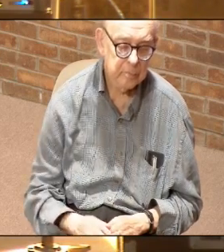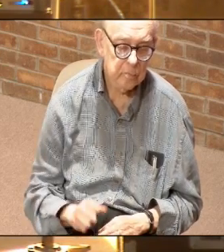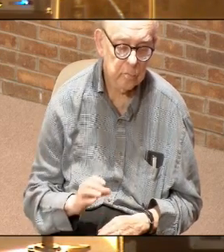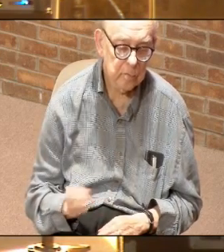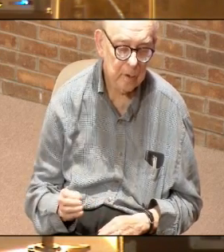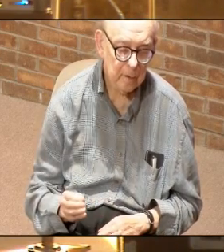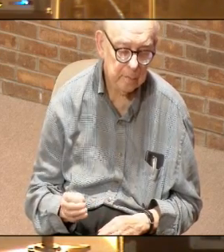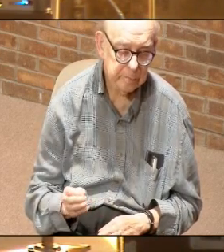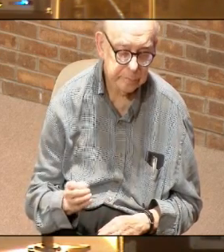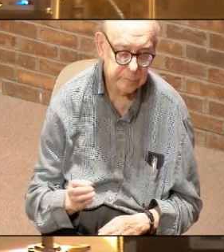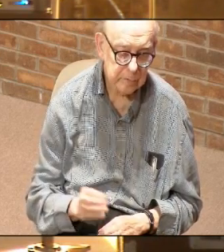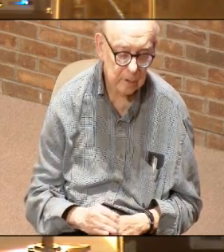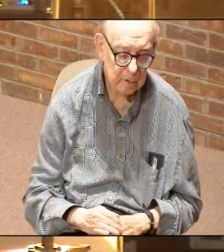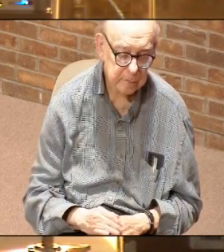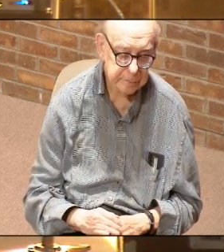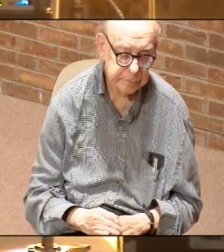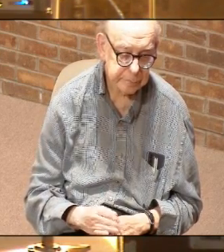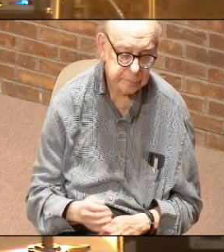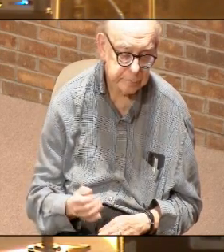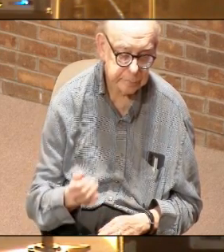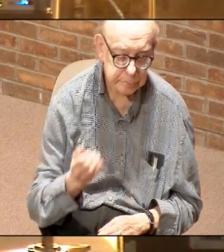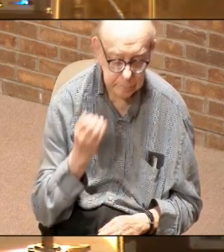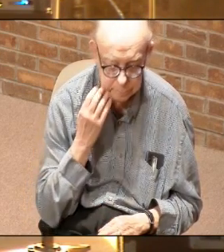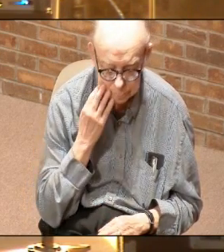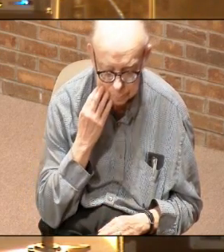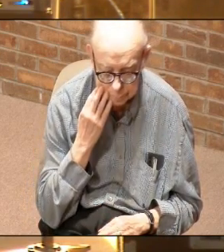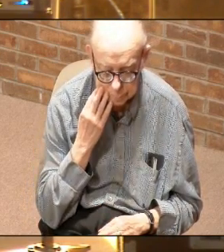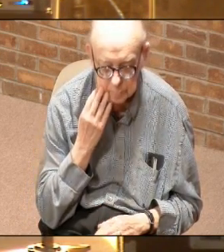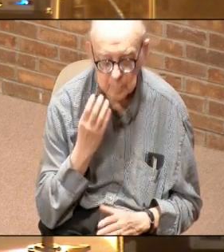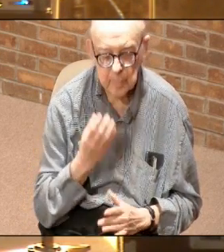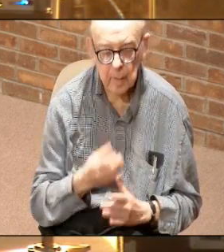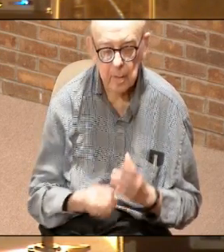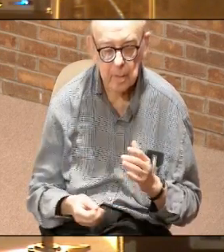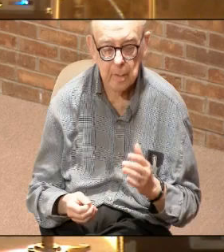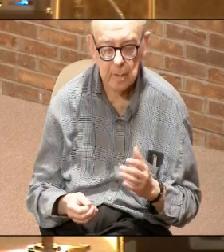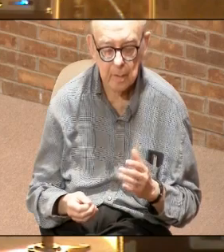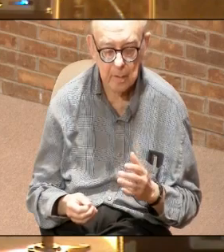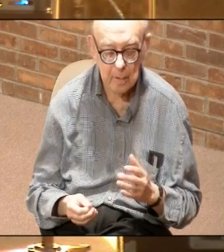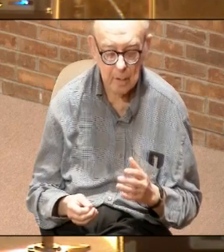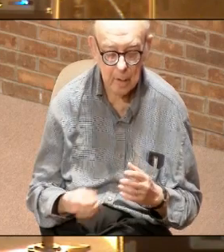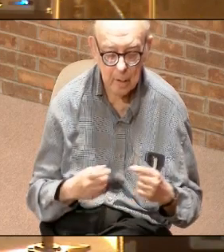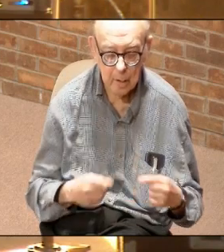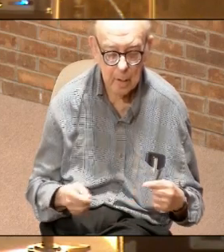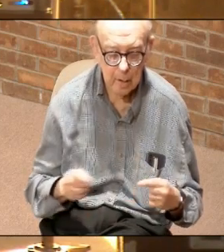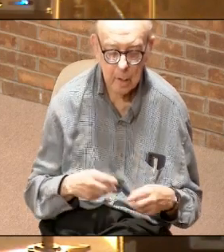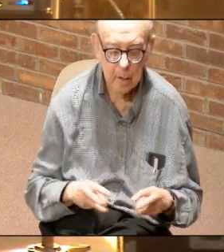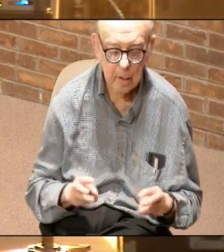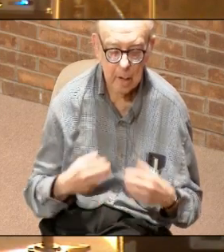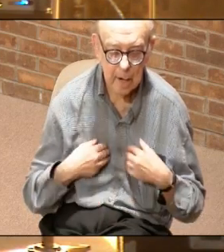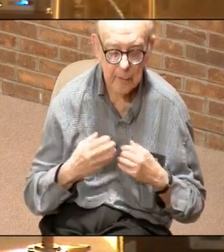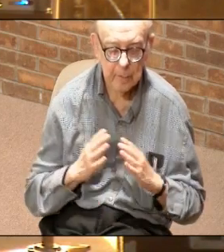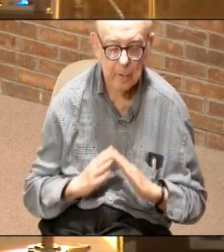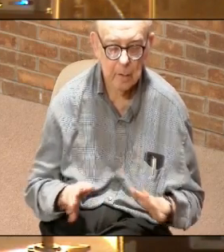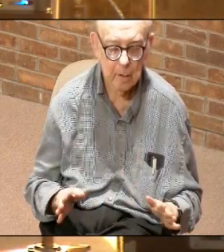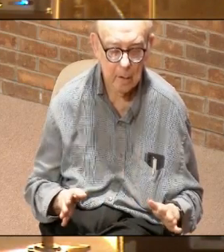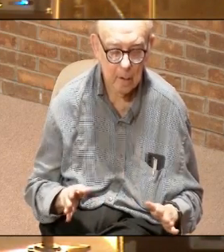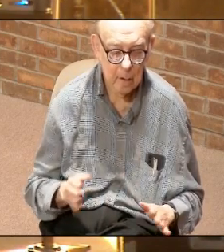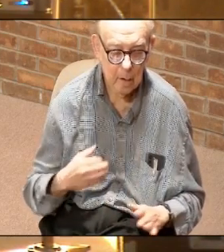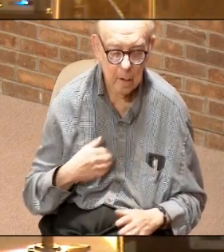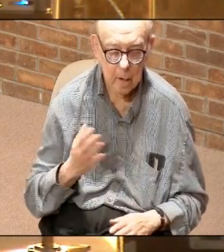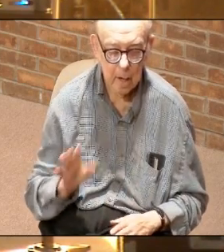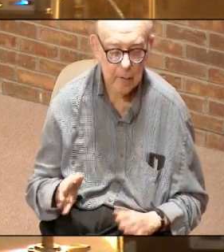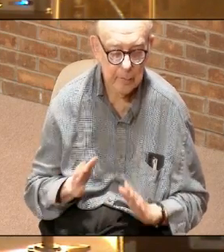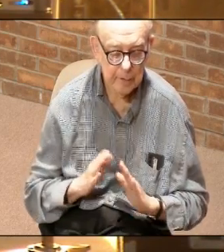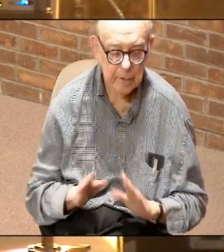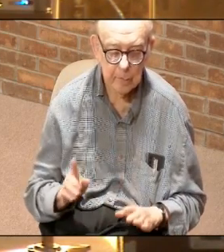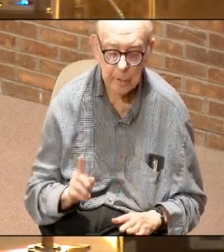And if an absence of conflict is the only way that I can have peace, then I will never have peace in